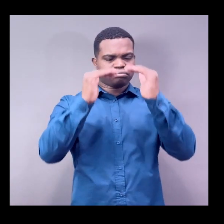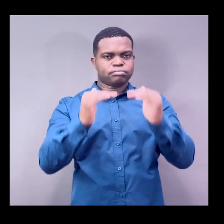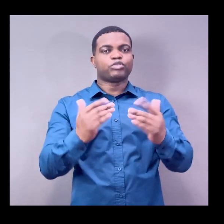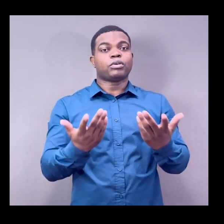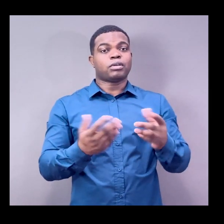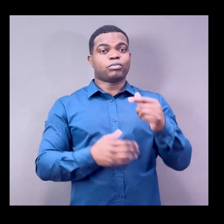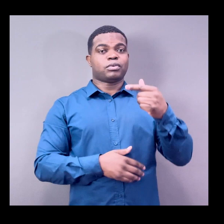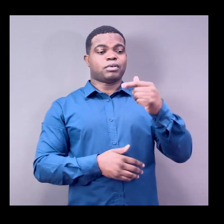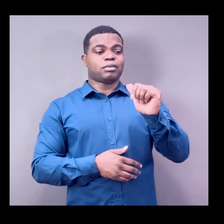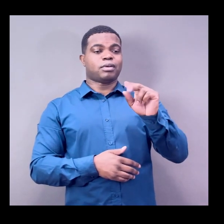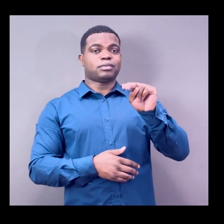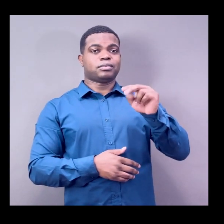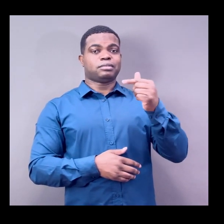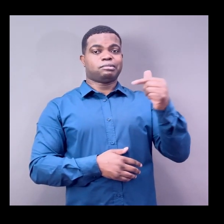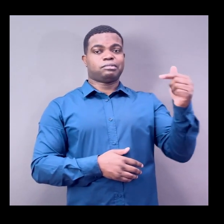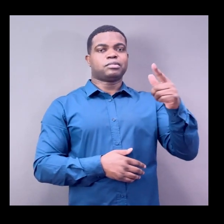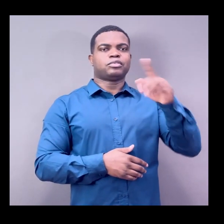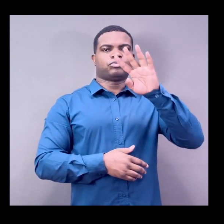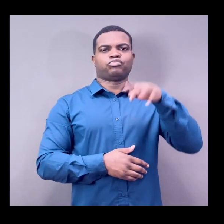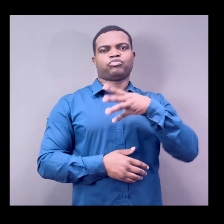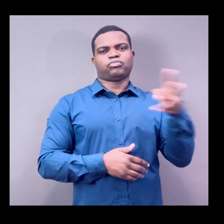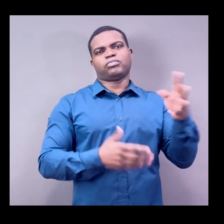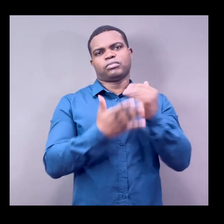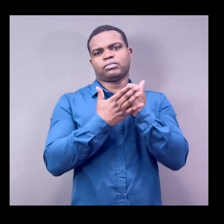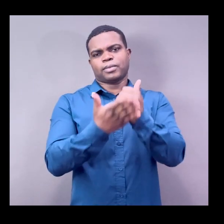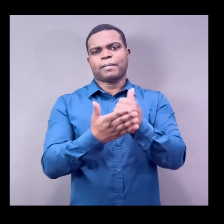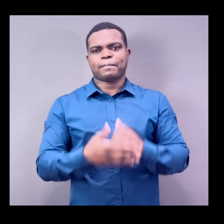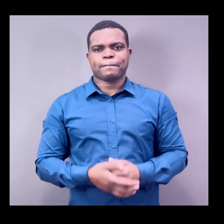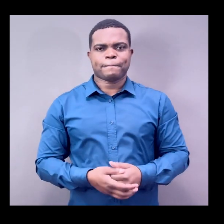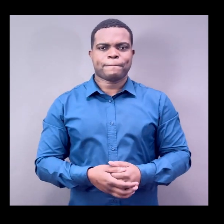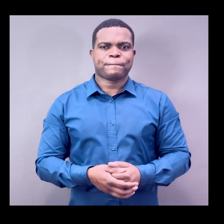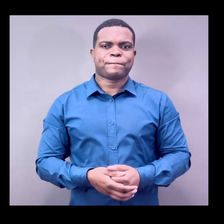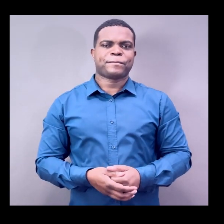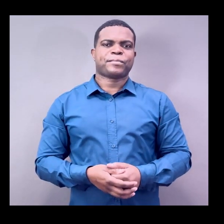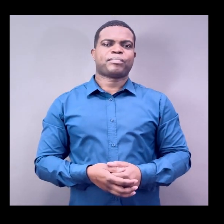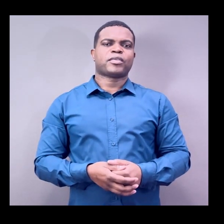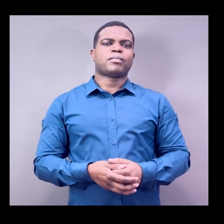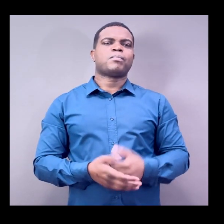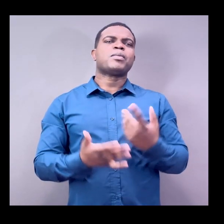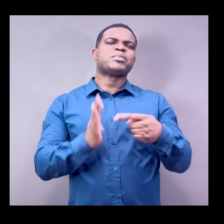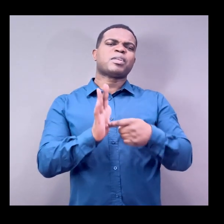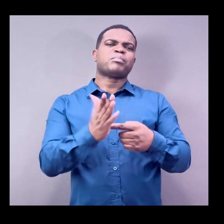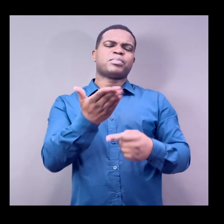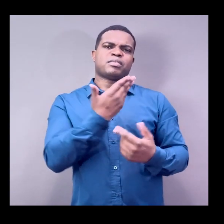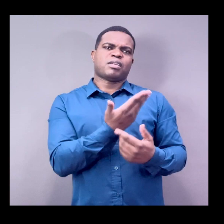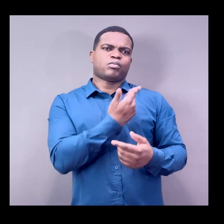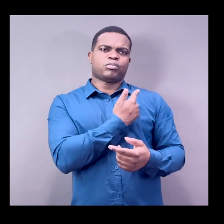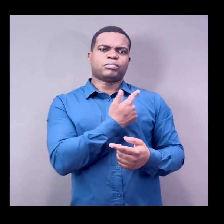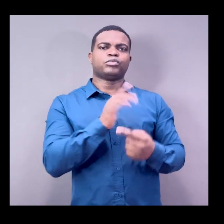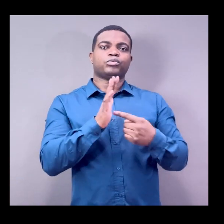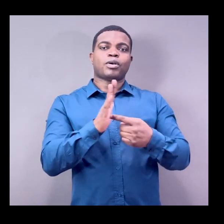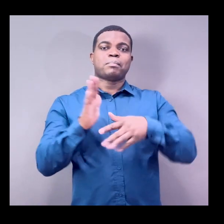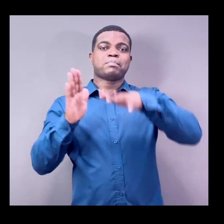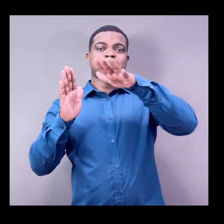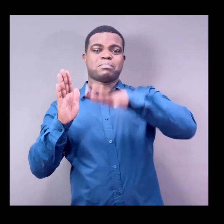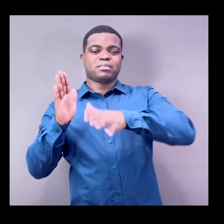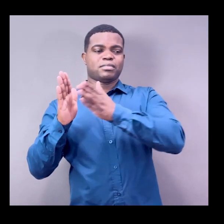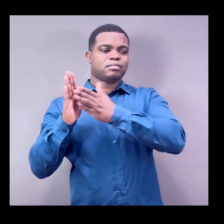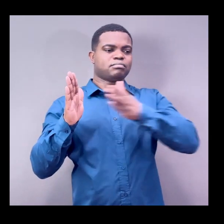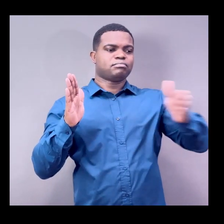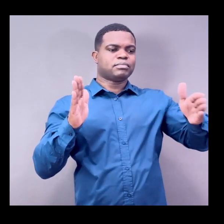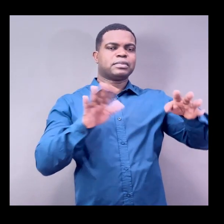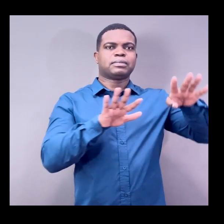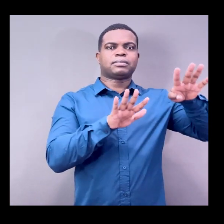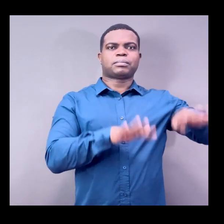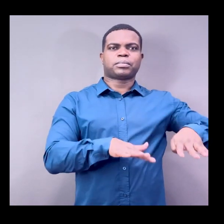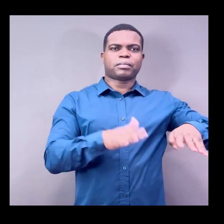at this Gantt chart, it means that this is an initiative that will be carried out from May and will be ending by